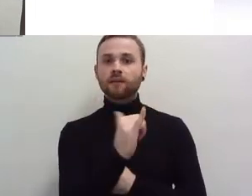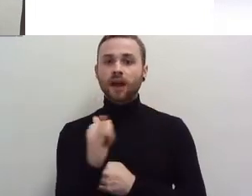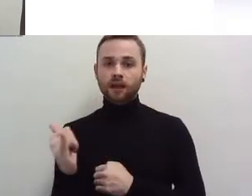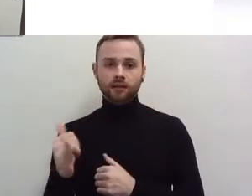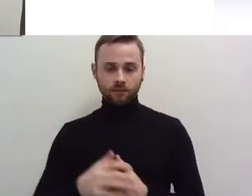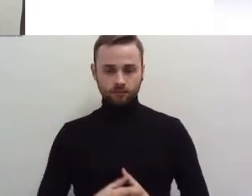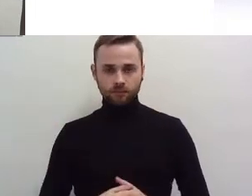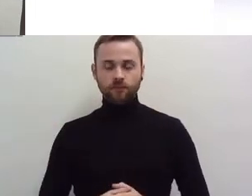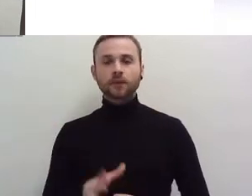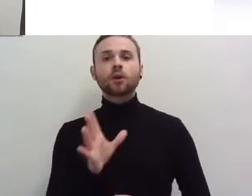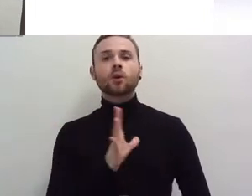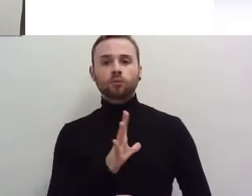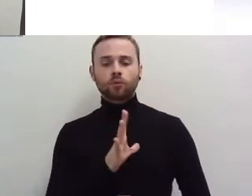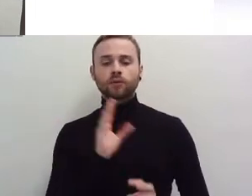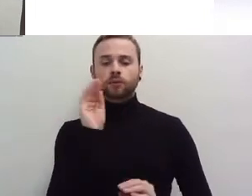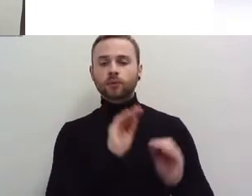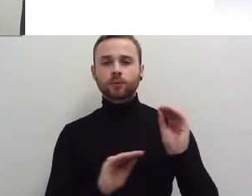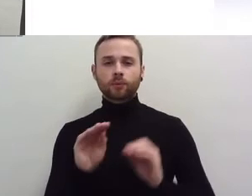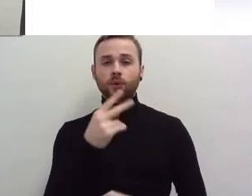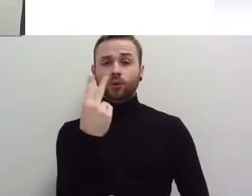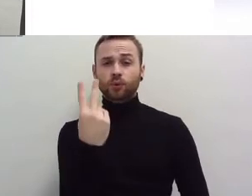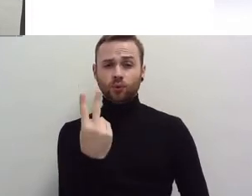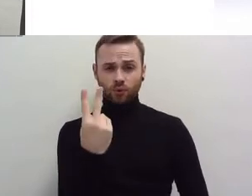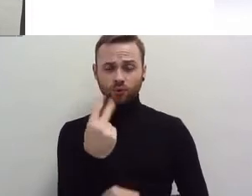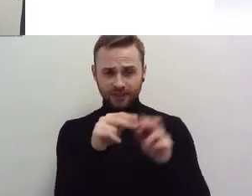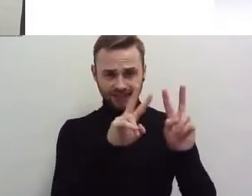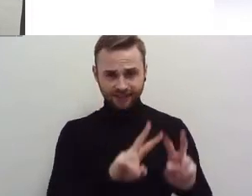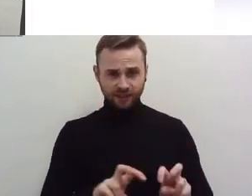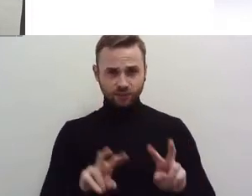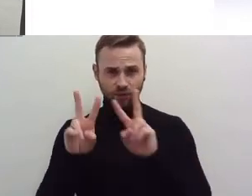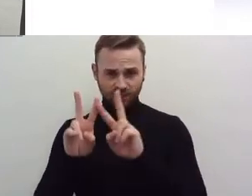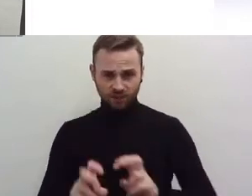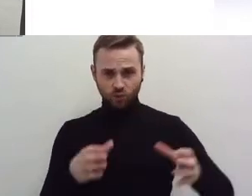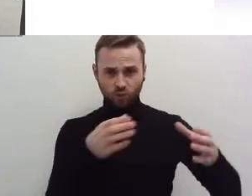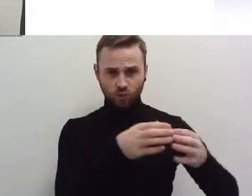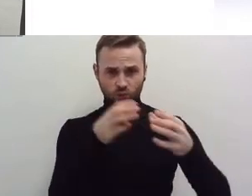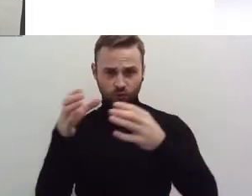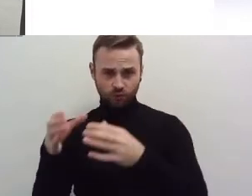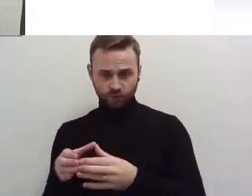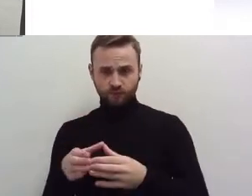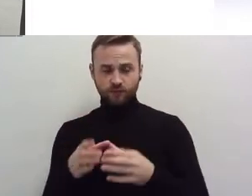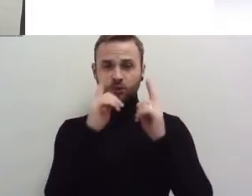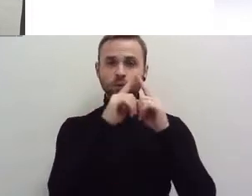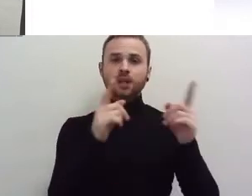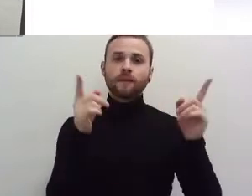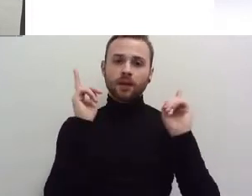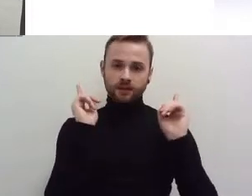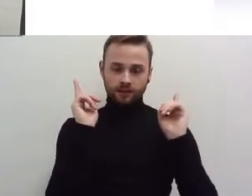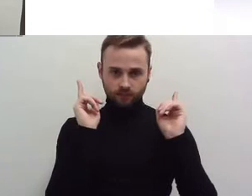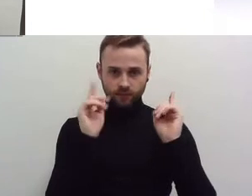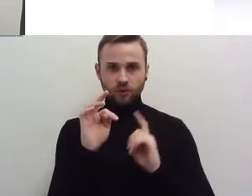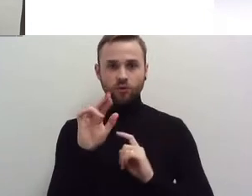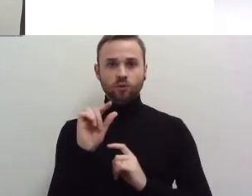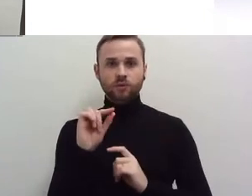the Regional Center for Child and Youth Mental Health and Child Welfare in the University of Tromsø in Norway, and